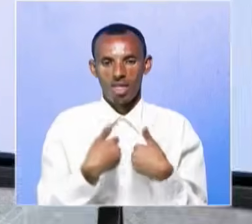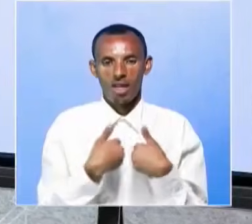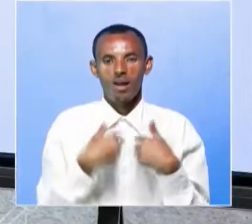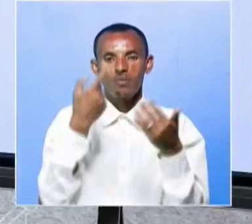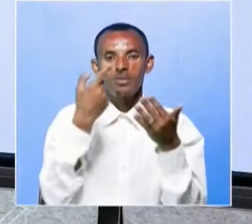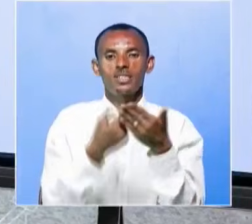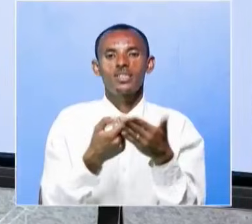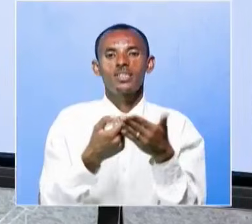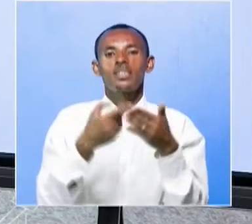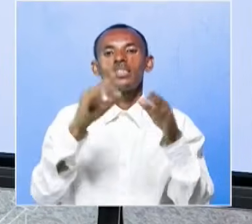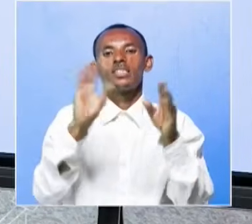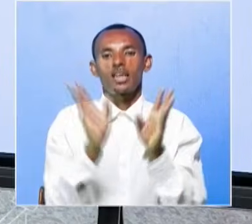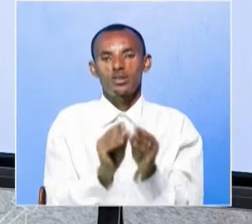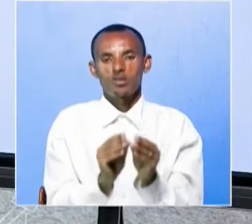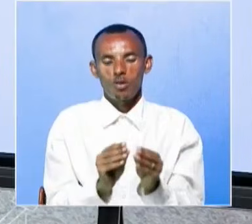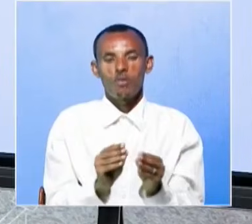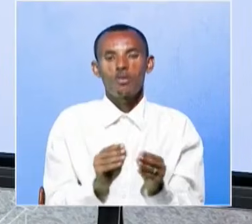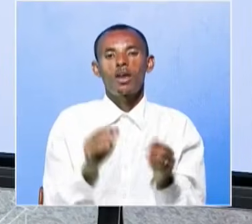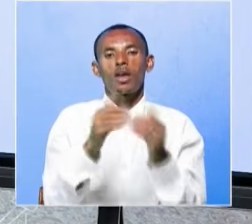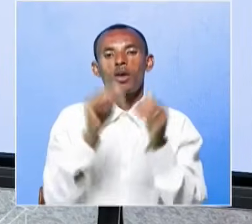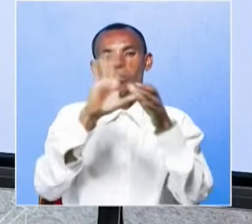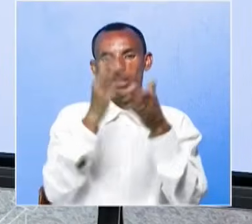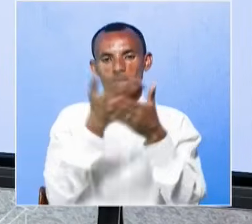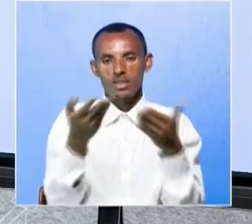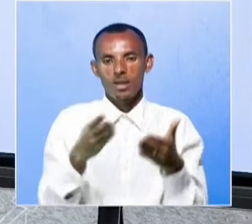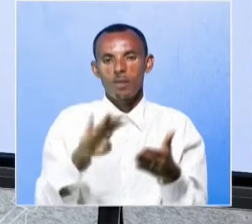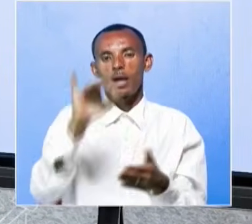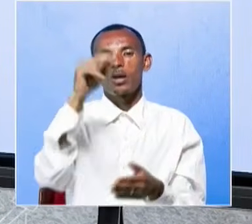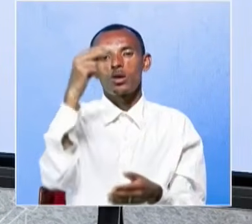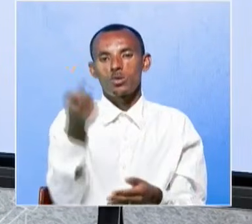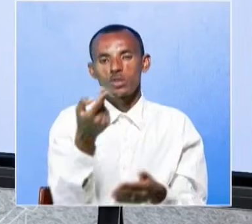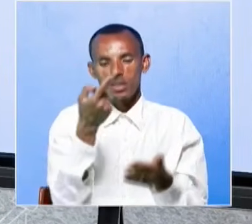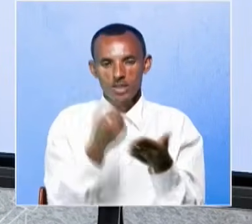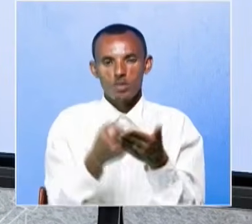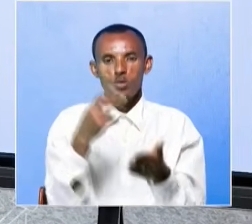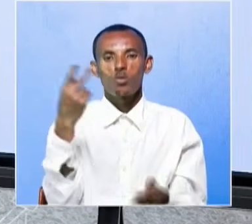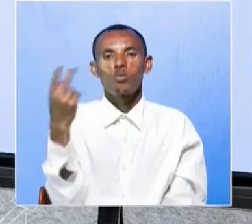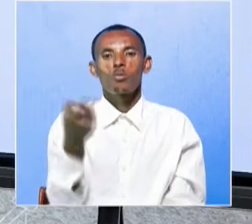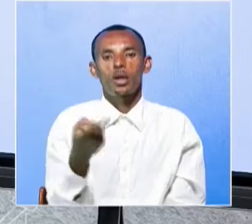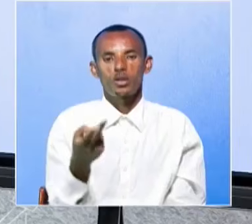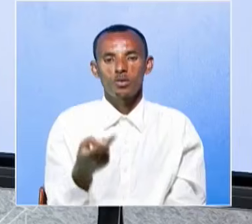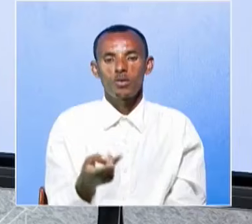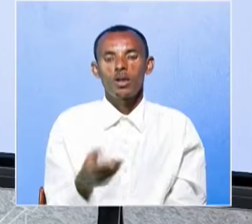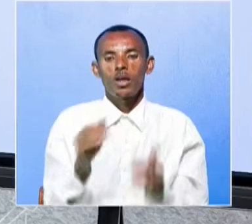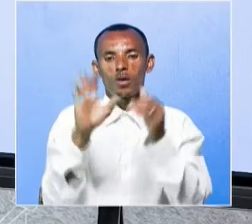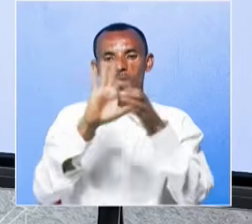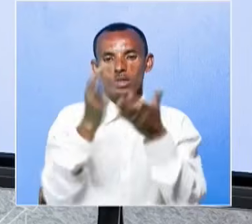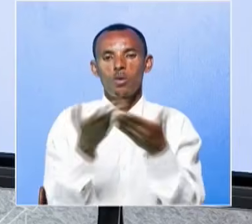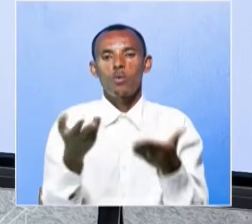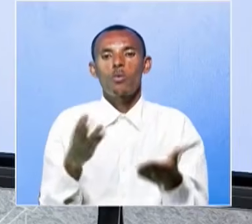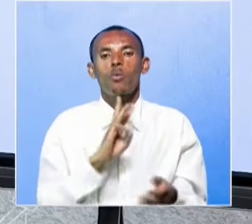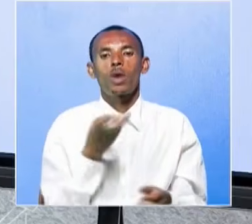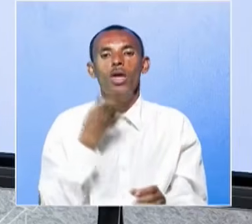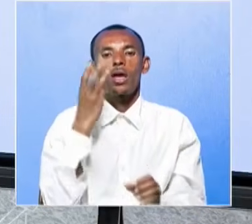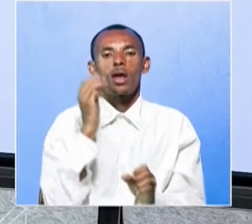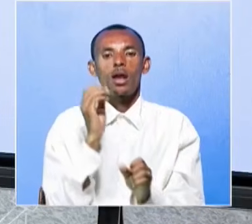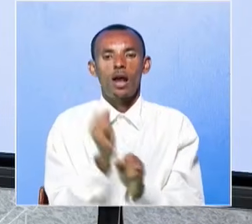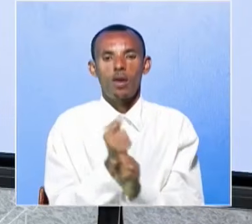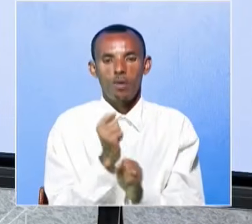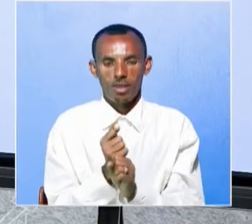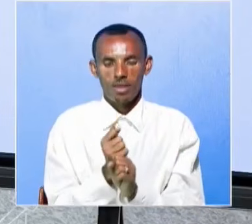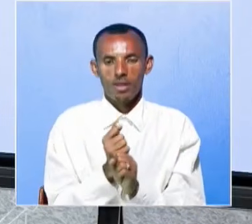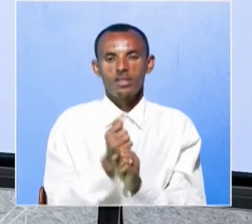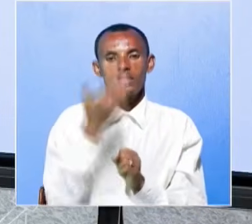these sets of equation. Okay, by taking two pairs of equation, we can calculate the unknown